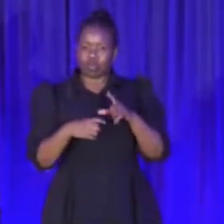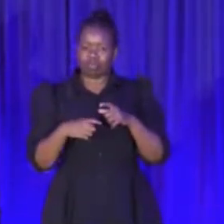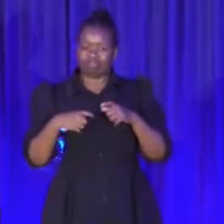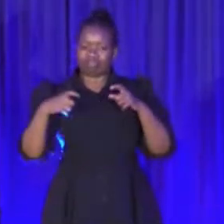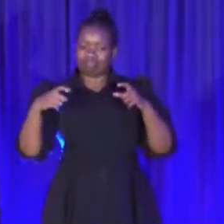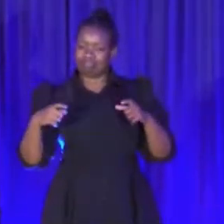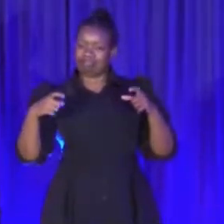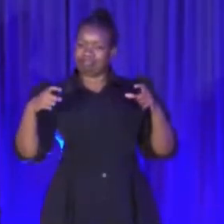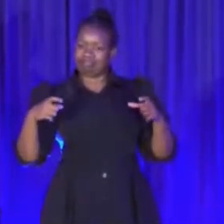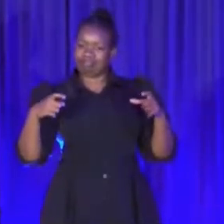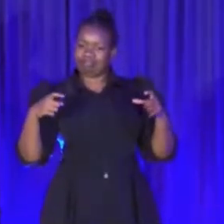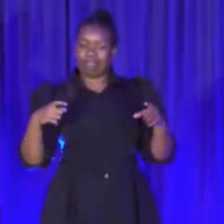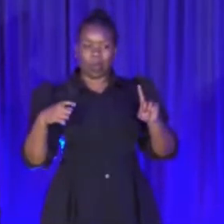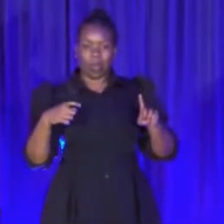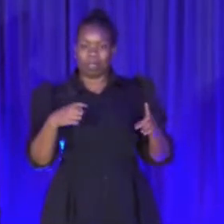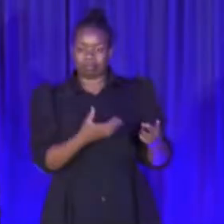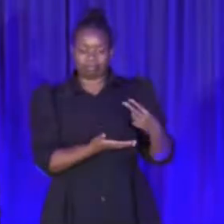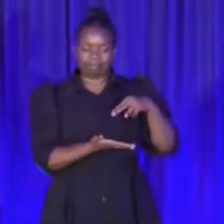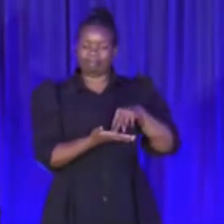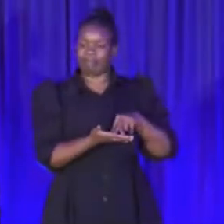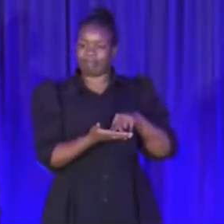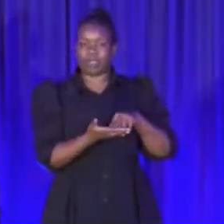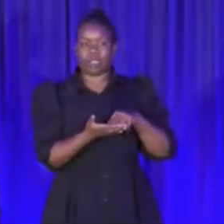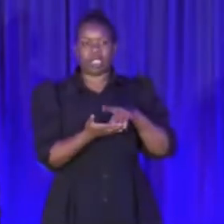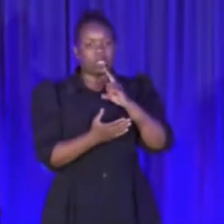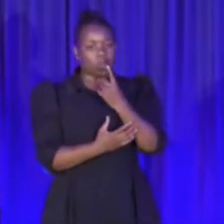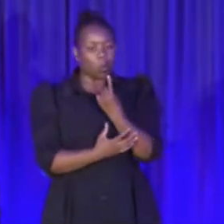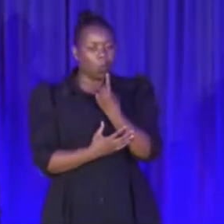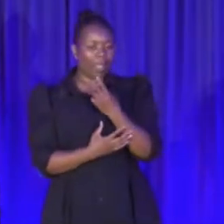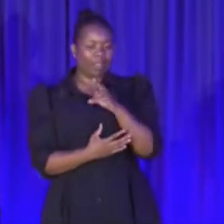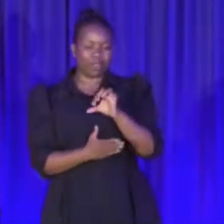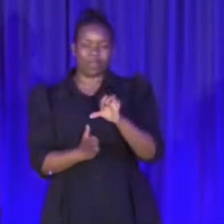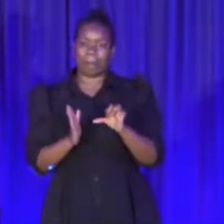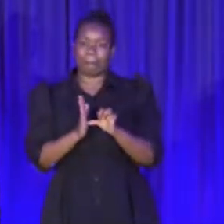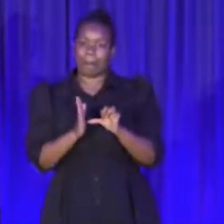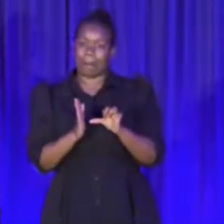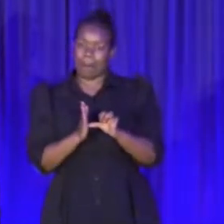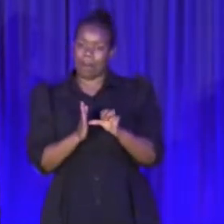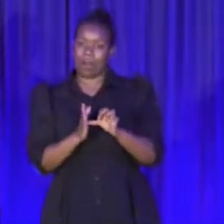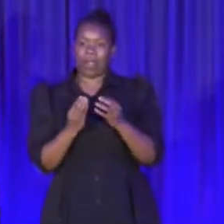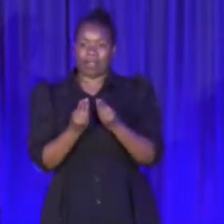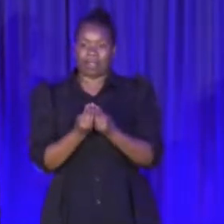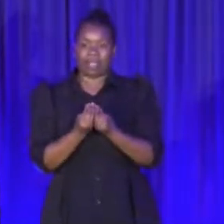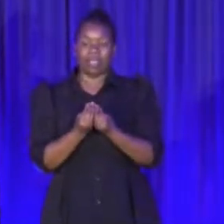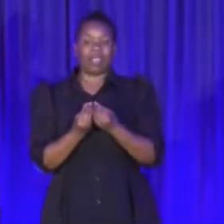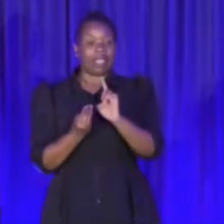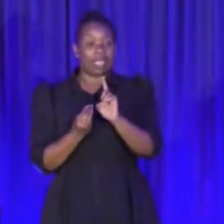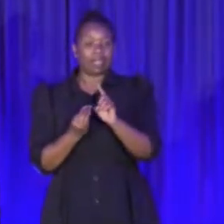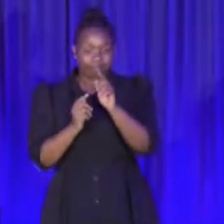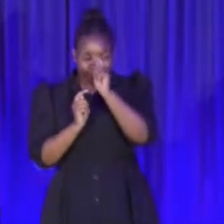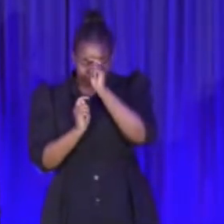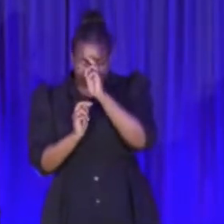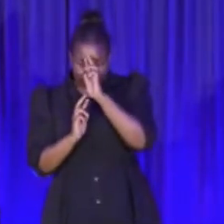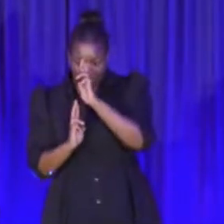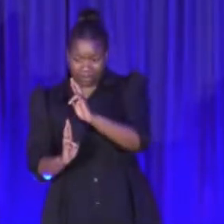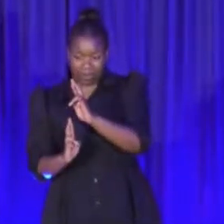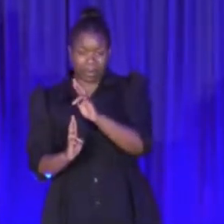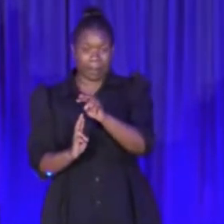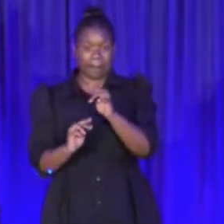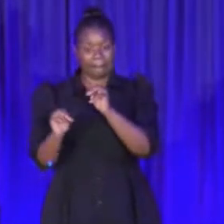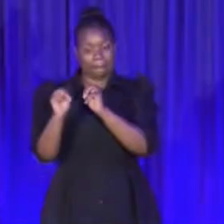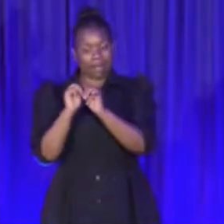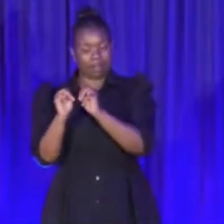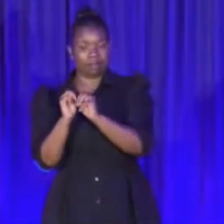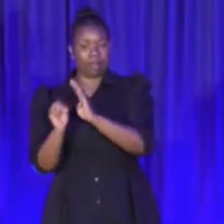and reclaiming our standing as one of the most credible and respected election management